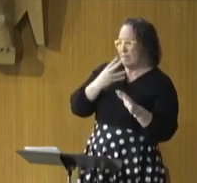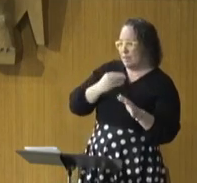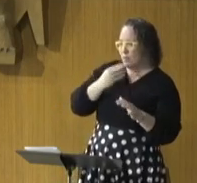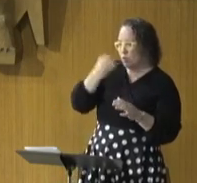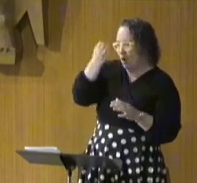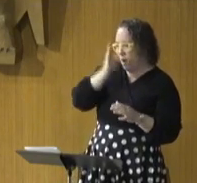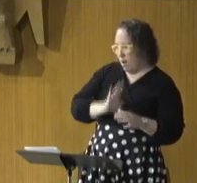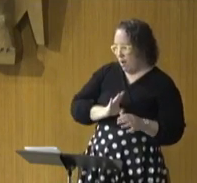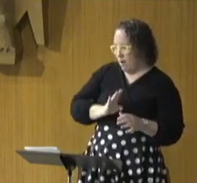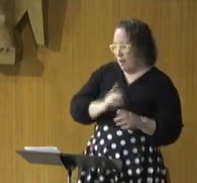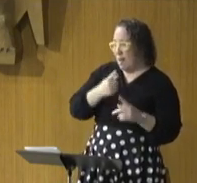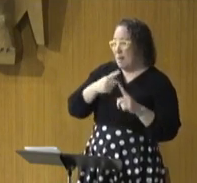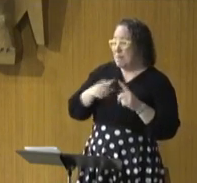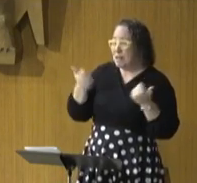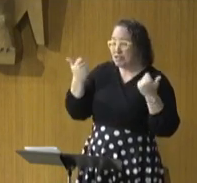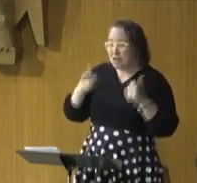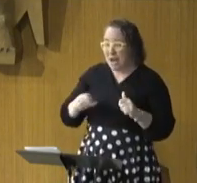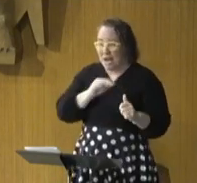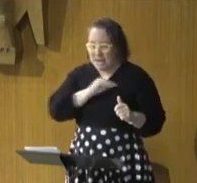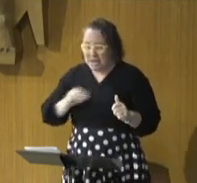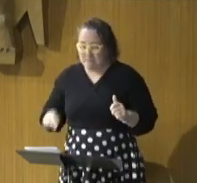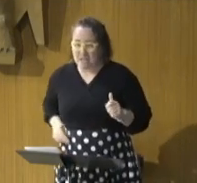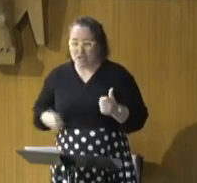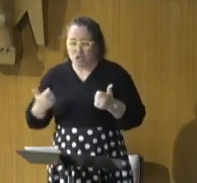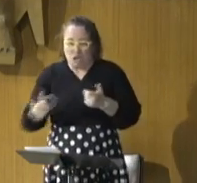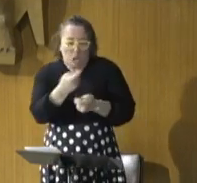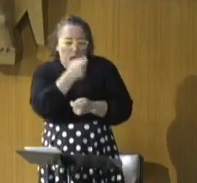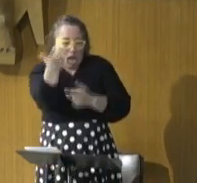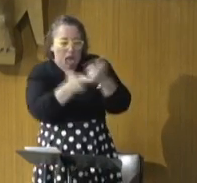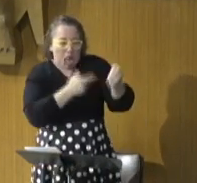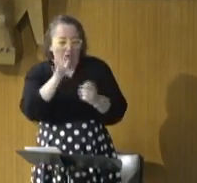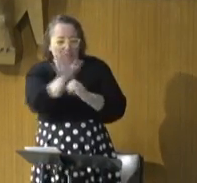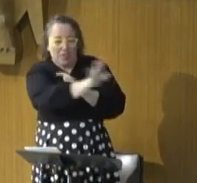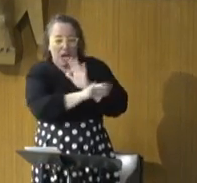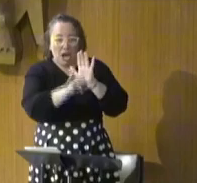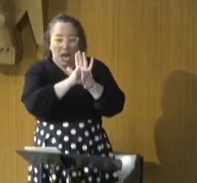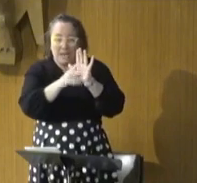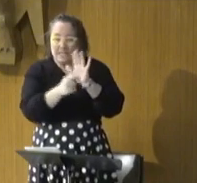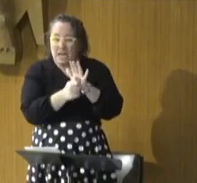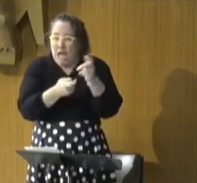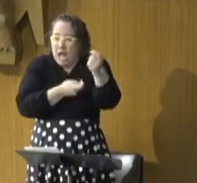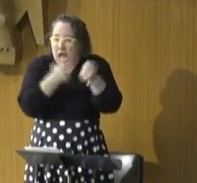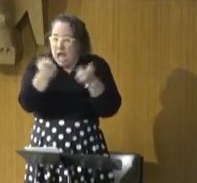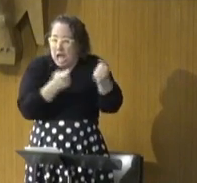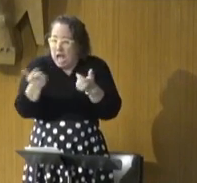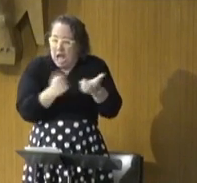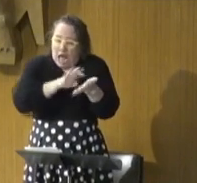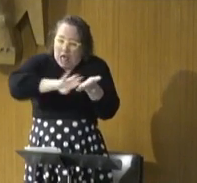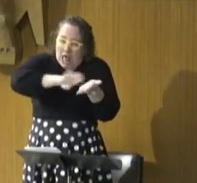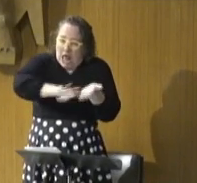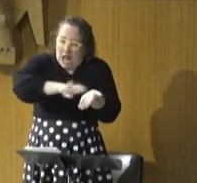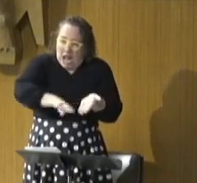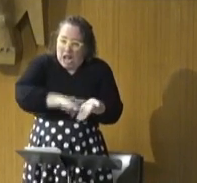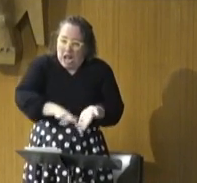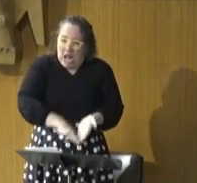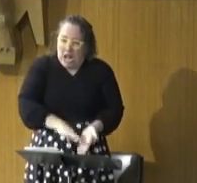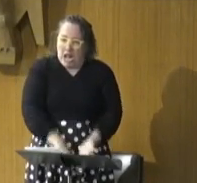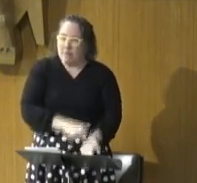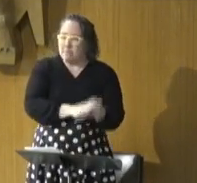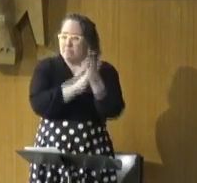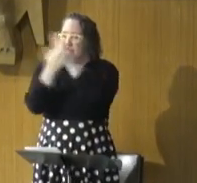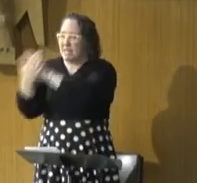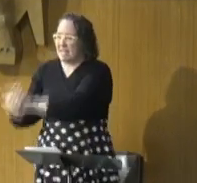strip away their religion, their heritage, and their identities. And we've seen this happen in history. Whenever people are taken into slavery,